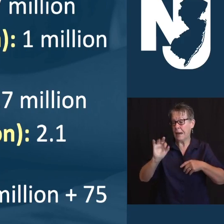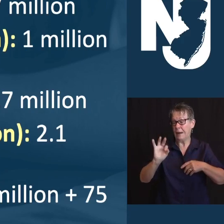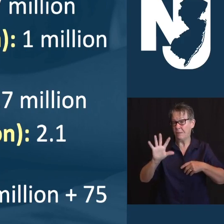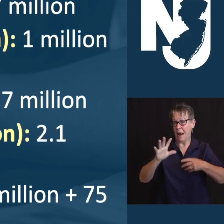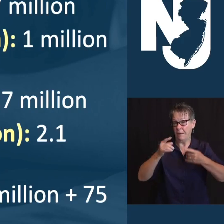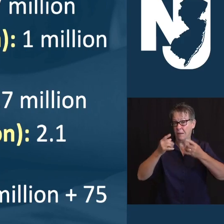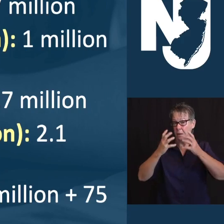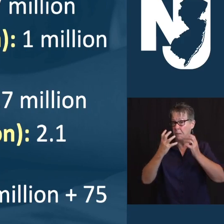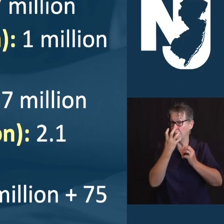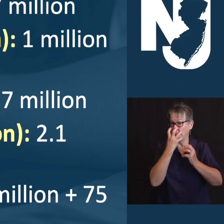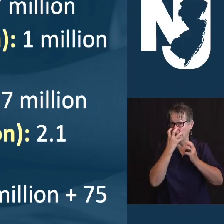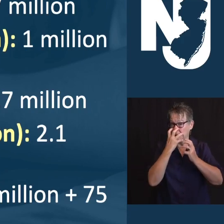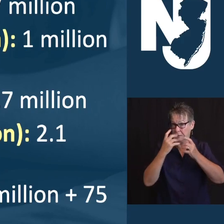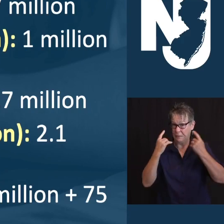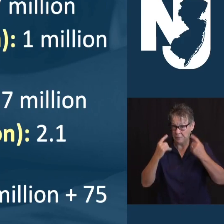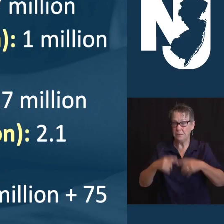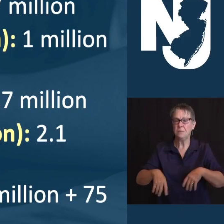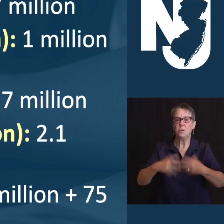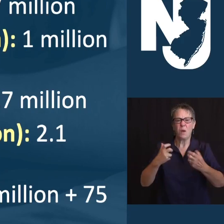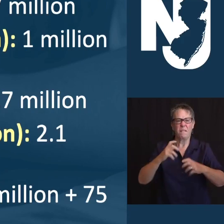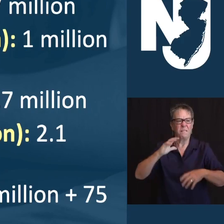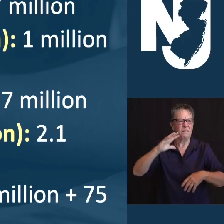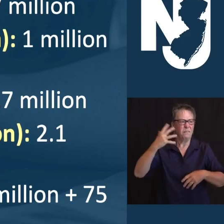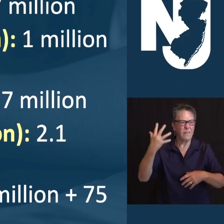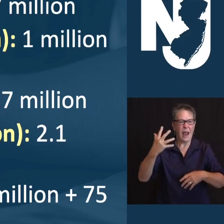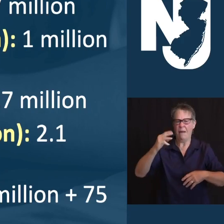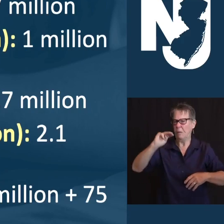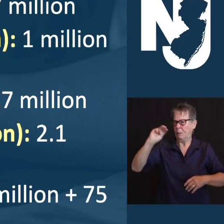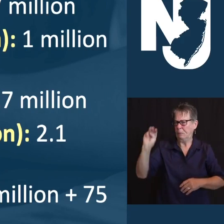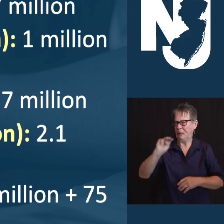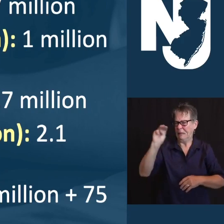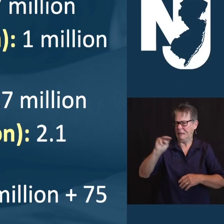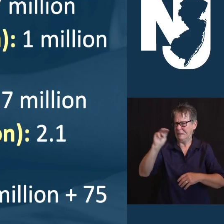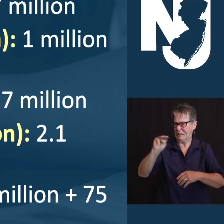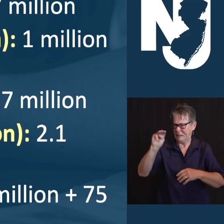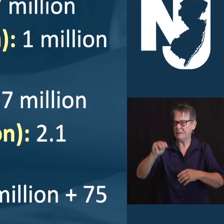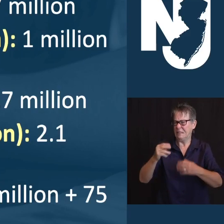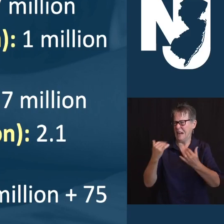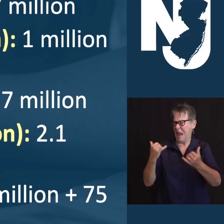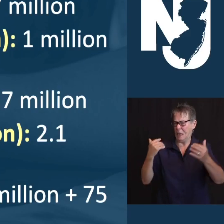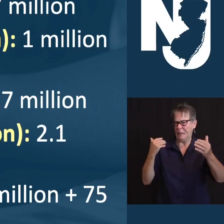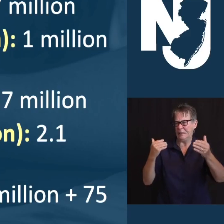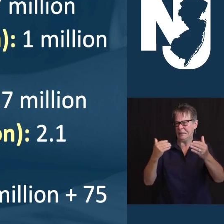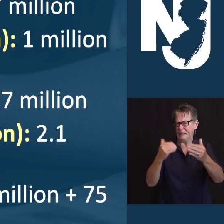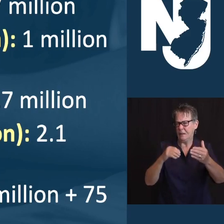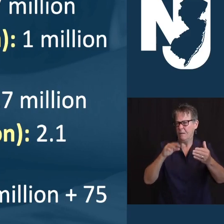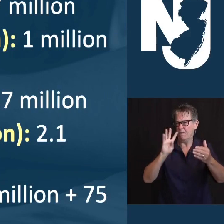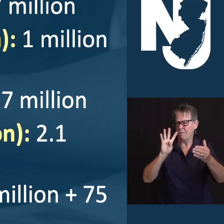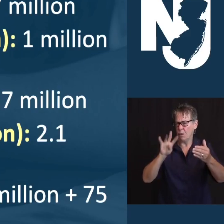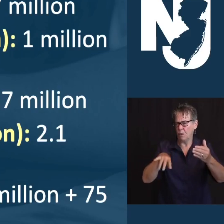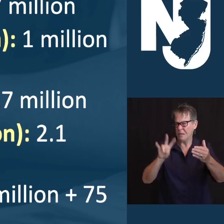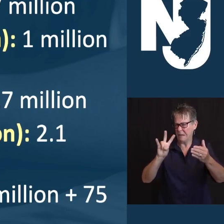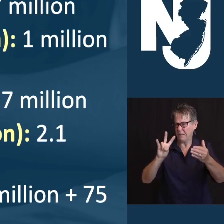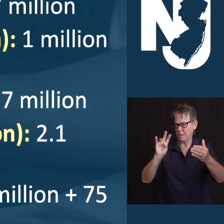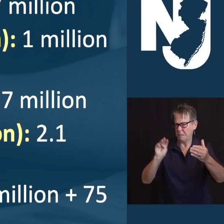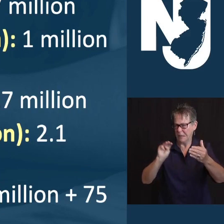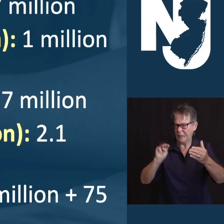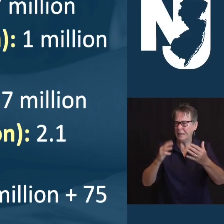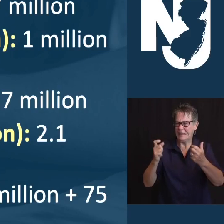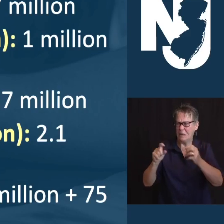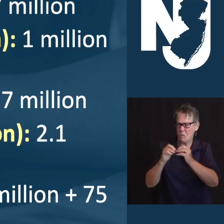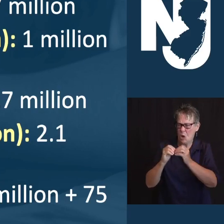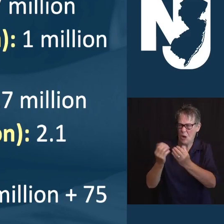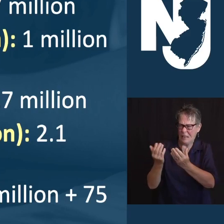goal, or 4.7 million masks, with more coming in every month. For surgical masks, we currently